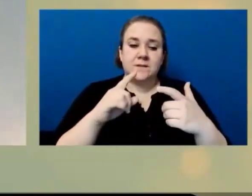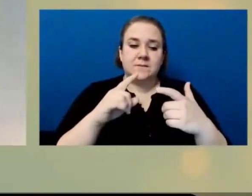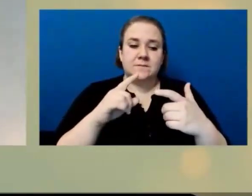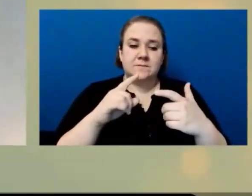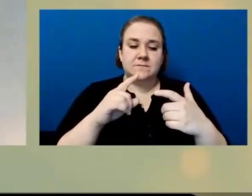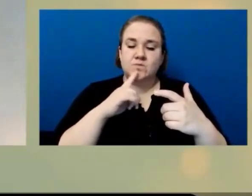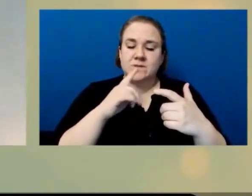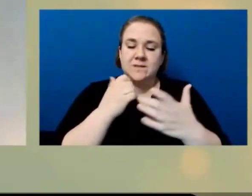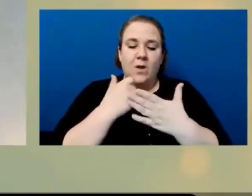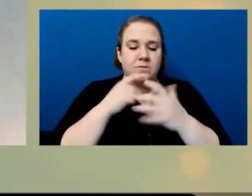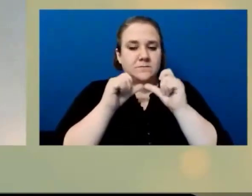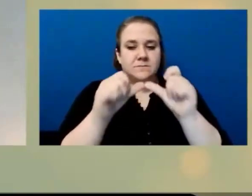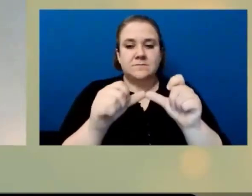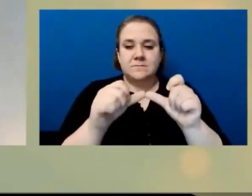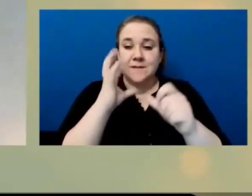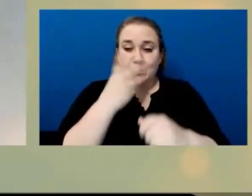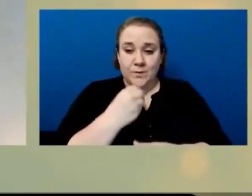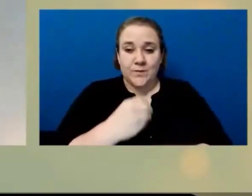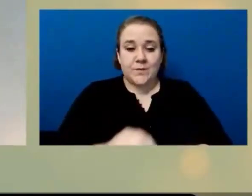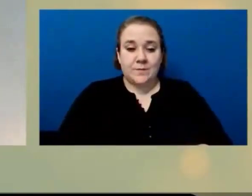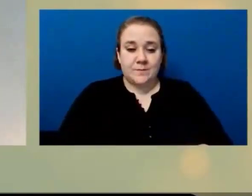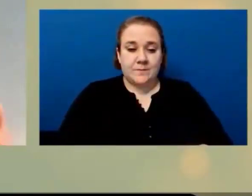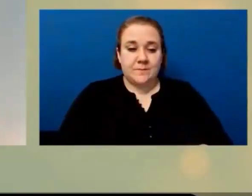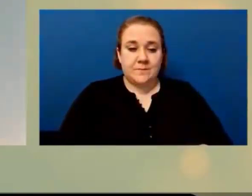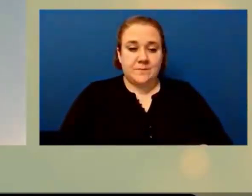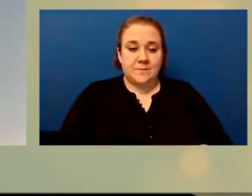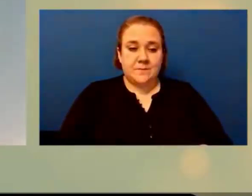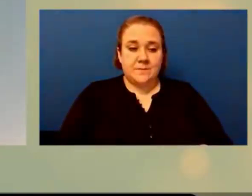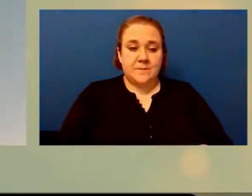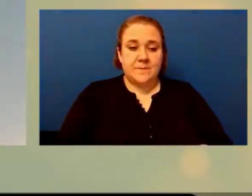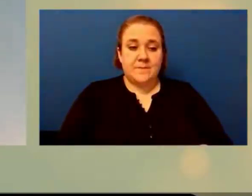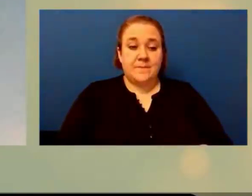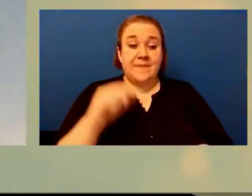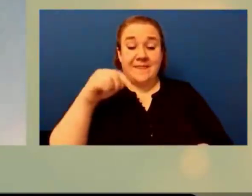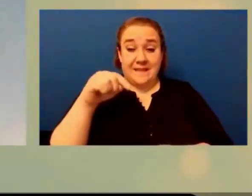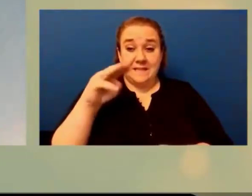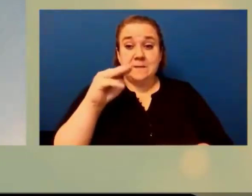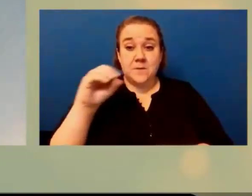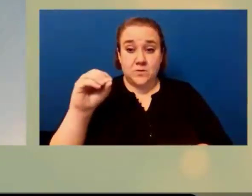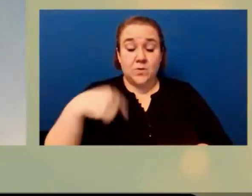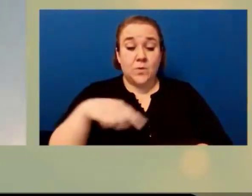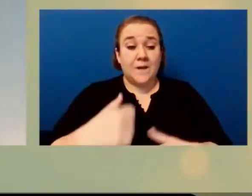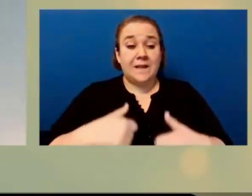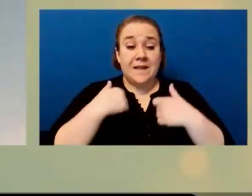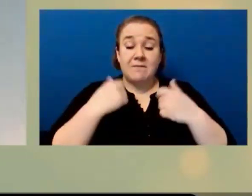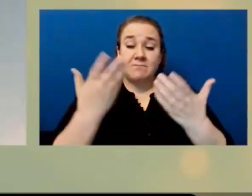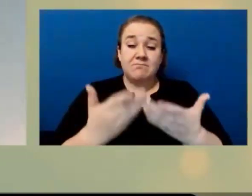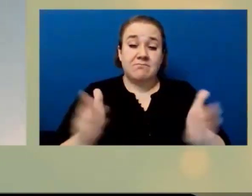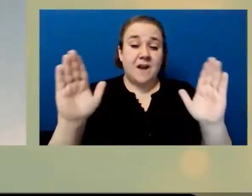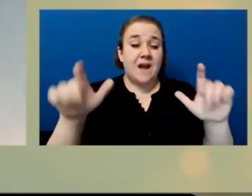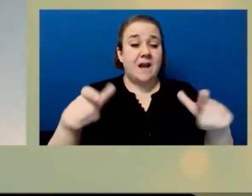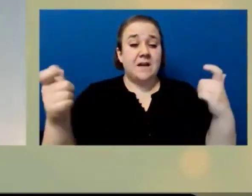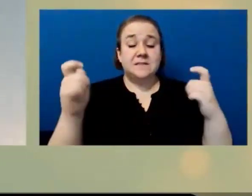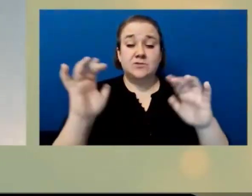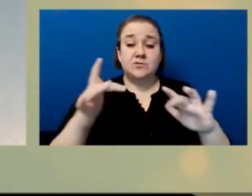connected, where we prize our interdependence, where we turn toward each other, where we mend what we